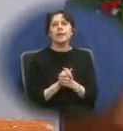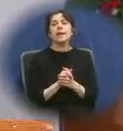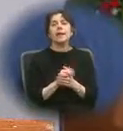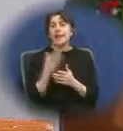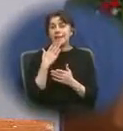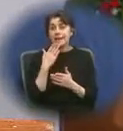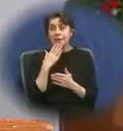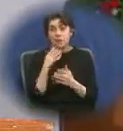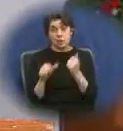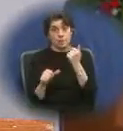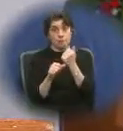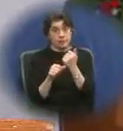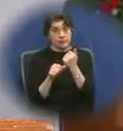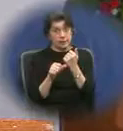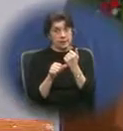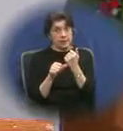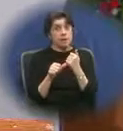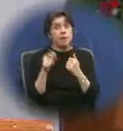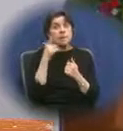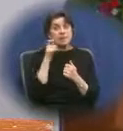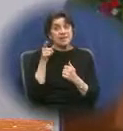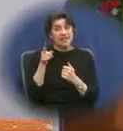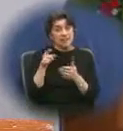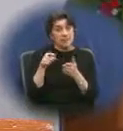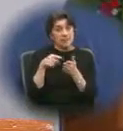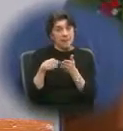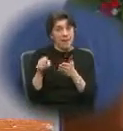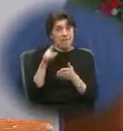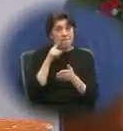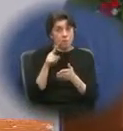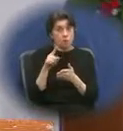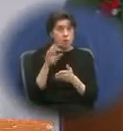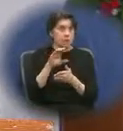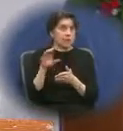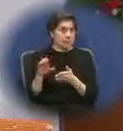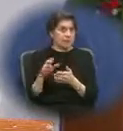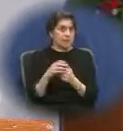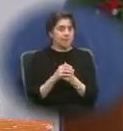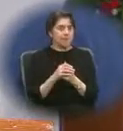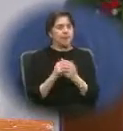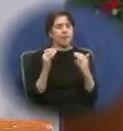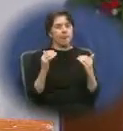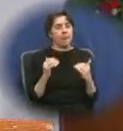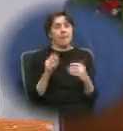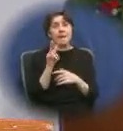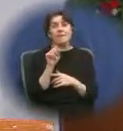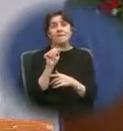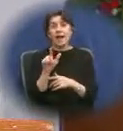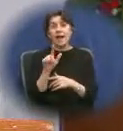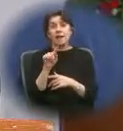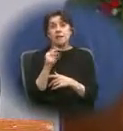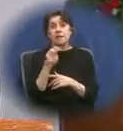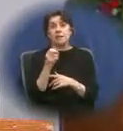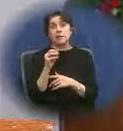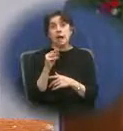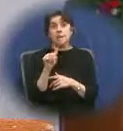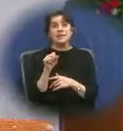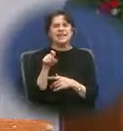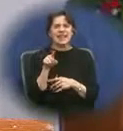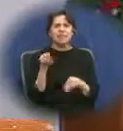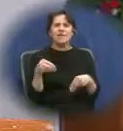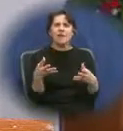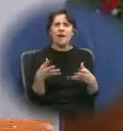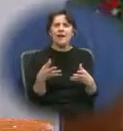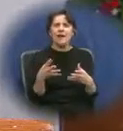for providing closed captioning. Val Thomas of St. Pius X Parish in Cambridge provided